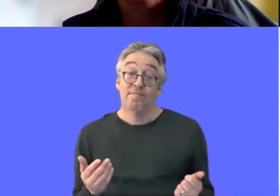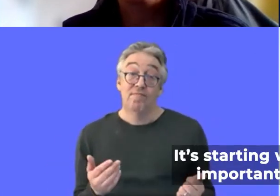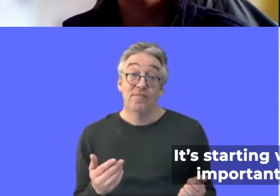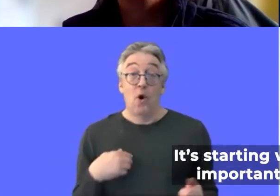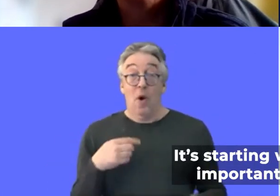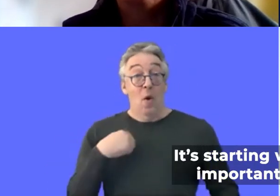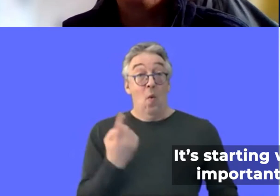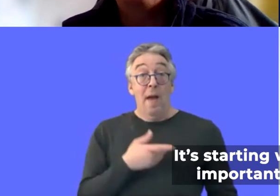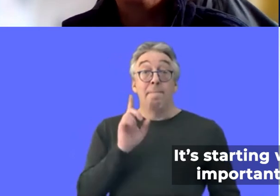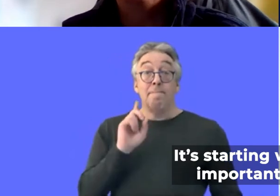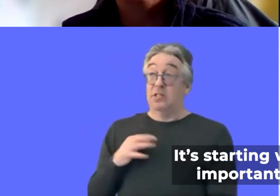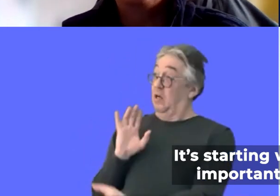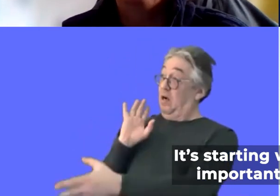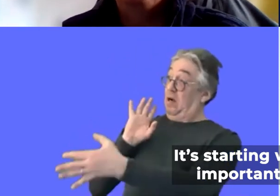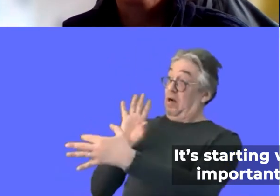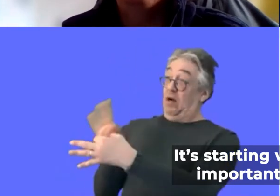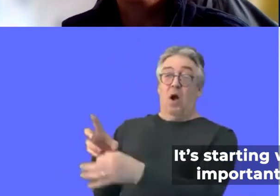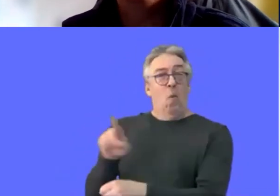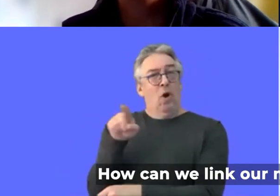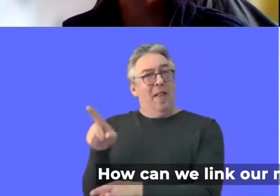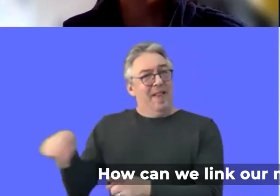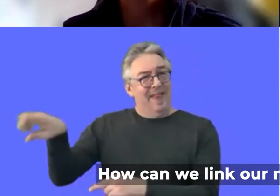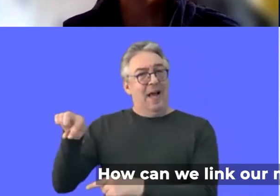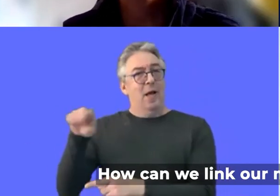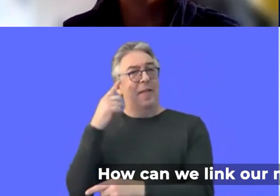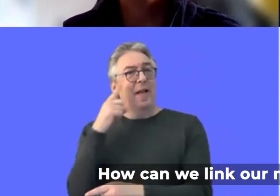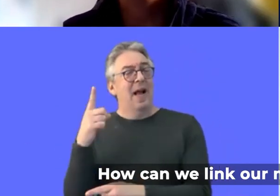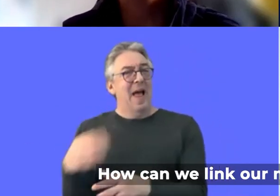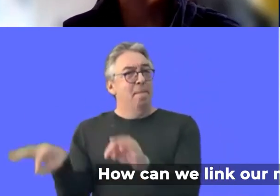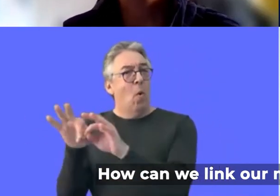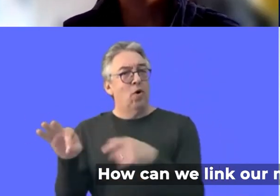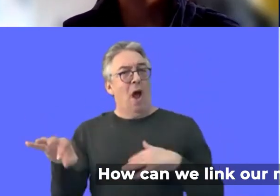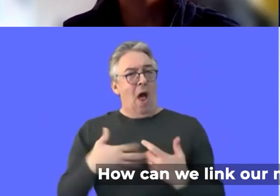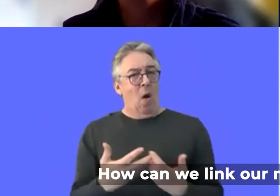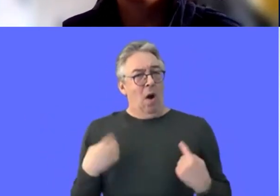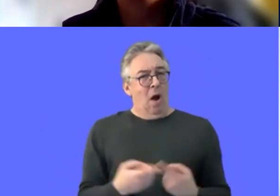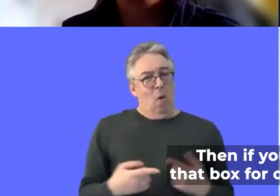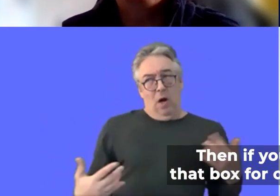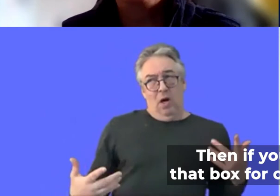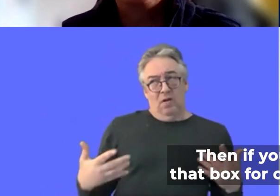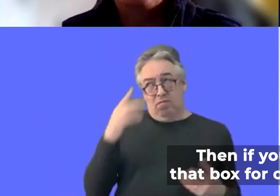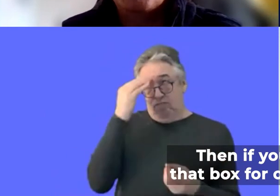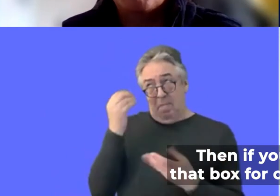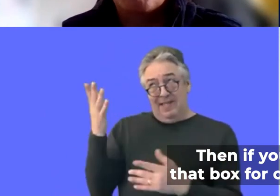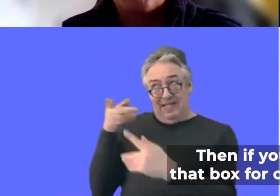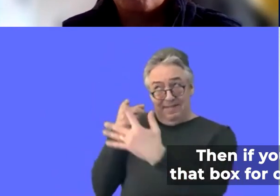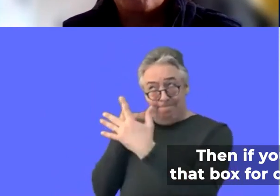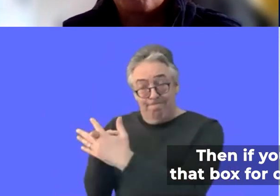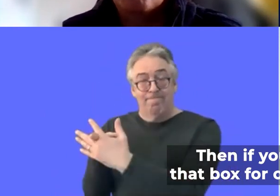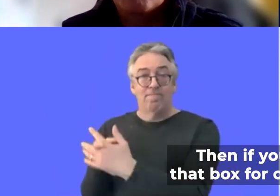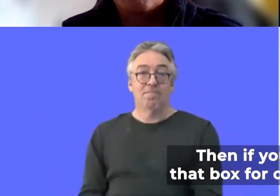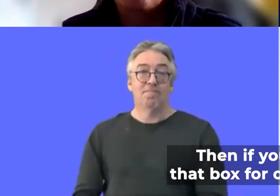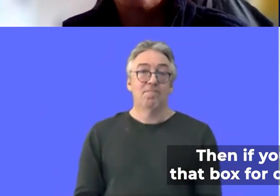today. It's starting with what's important to them and how can we link our messaging and so on. And then if you can tick that